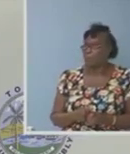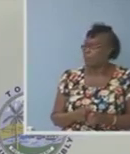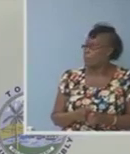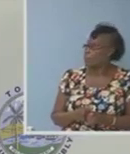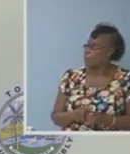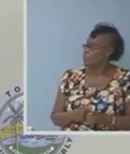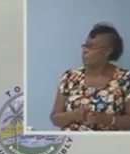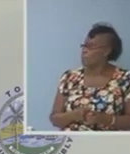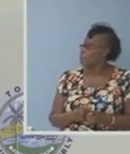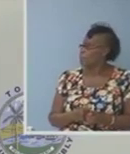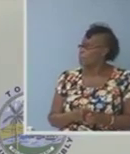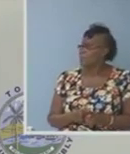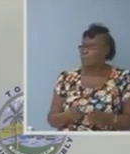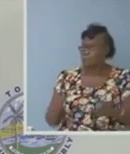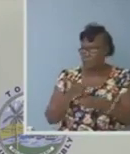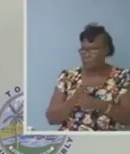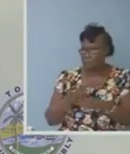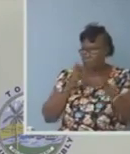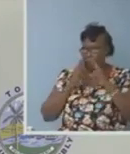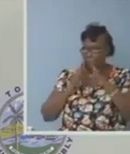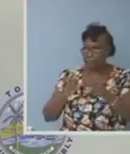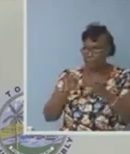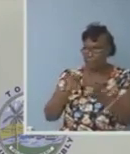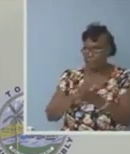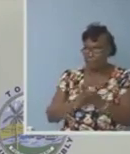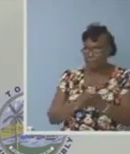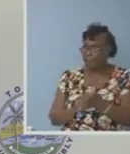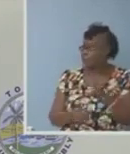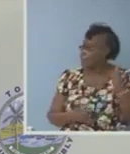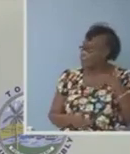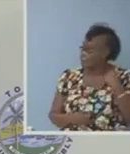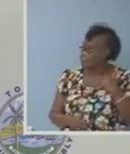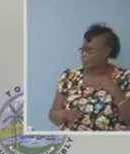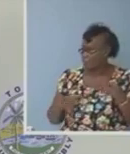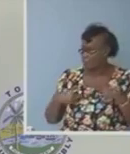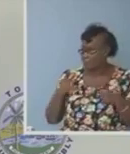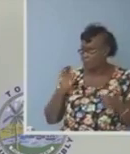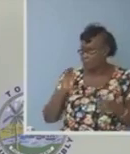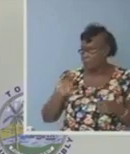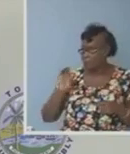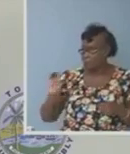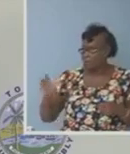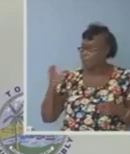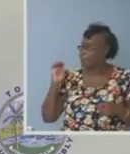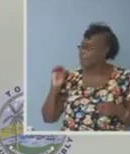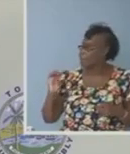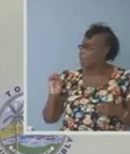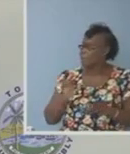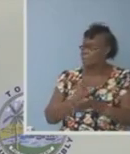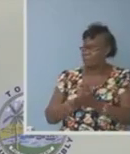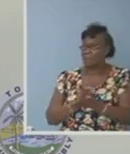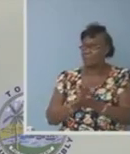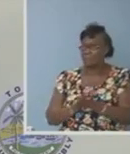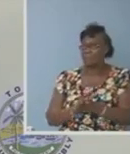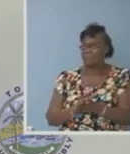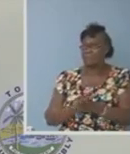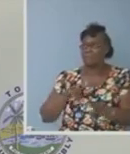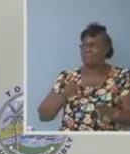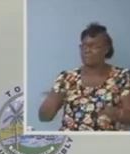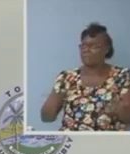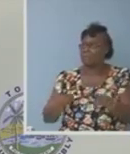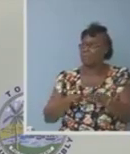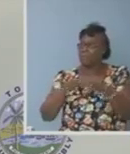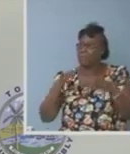we would have received some reports that in Tobago here, we have some early childhood centers that are still operational. So we want to say